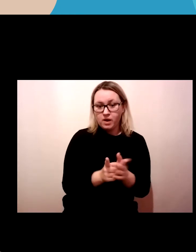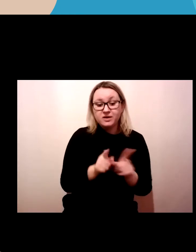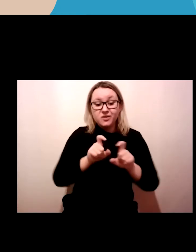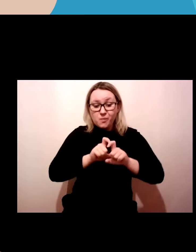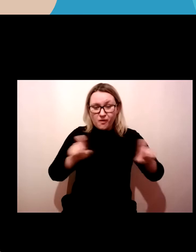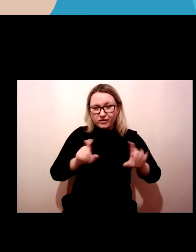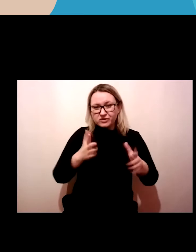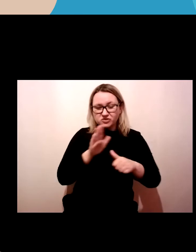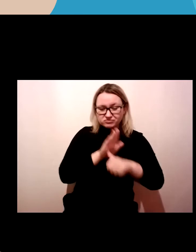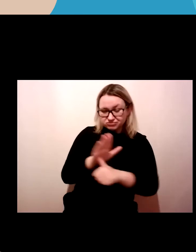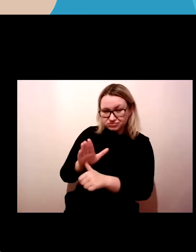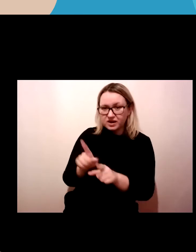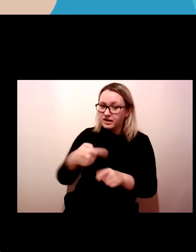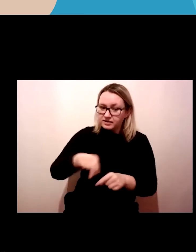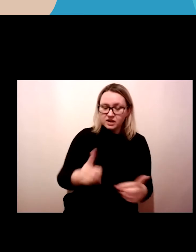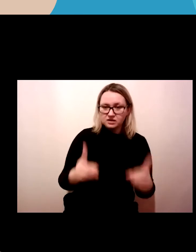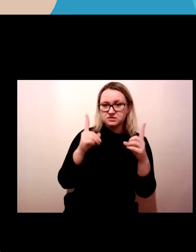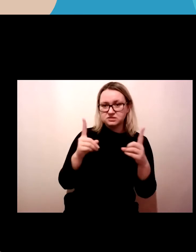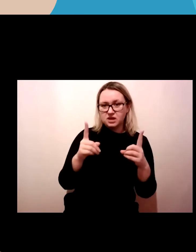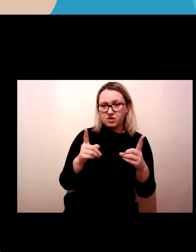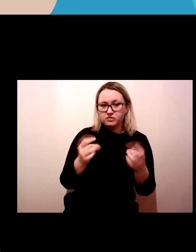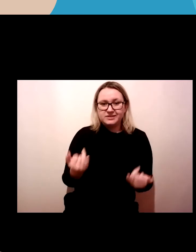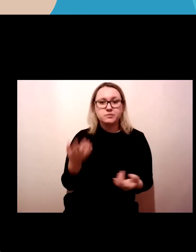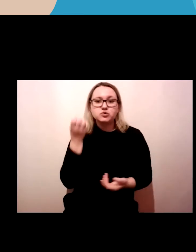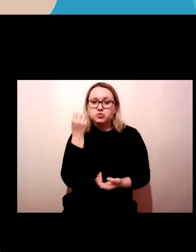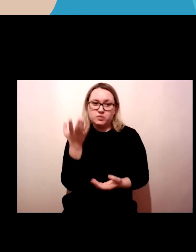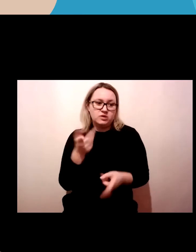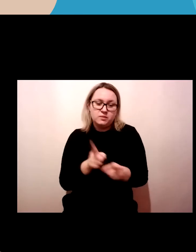protected against any degrading behavior.